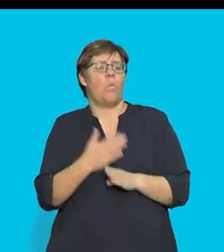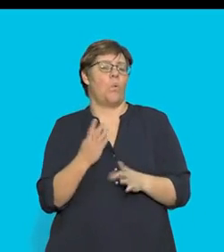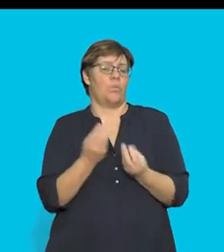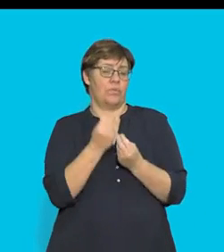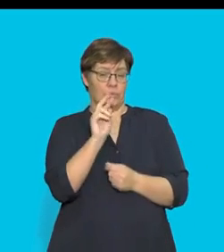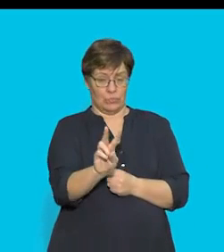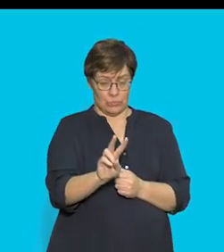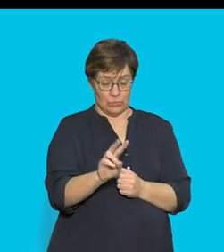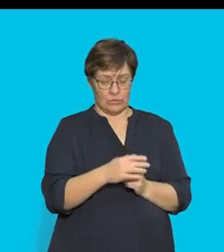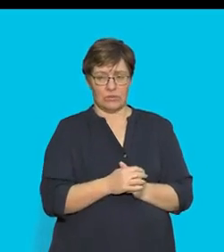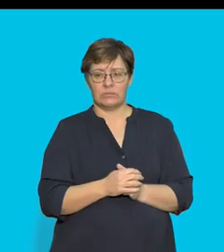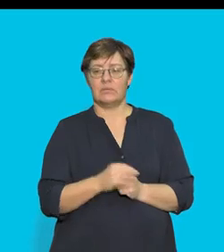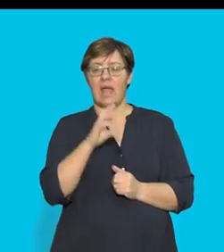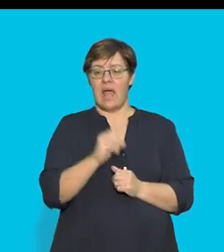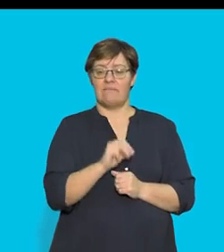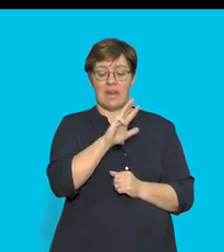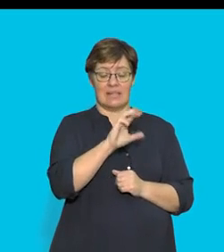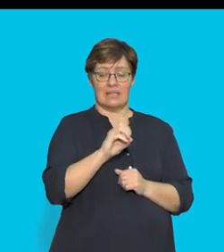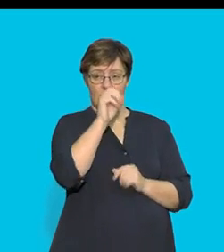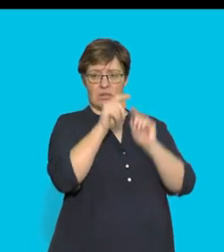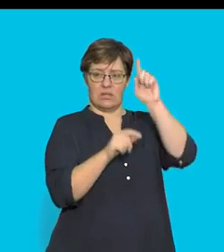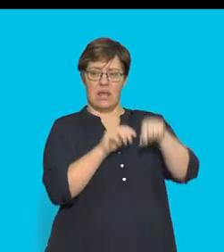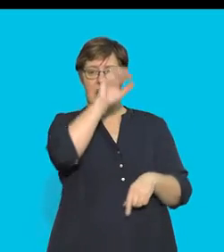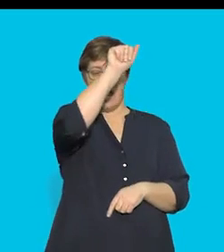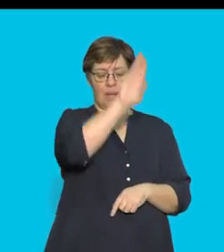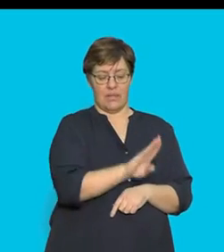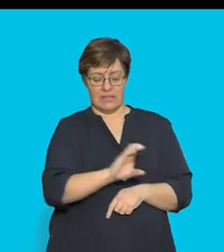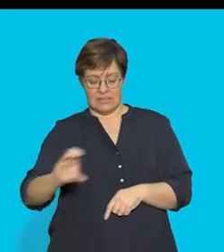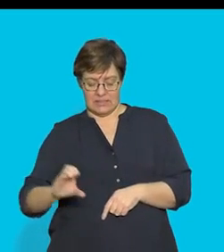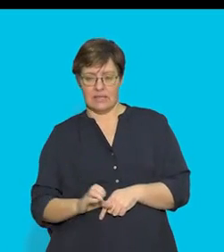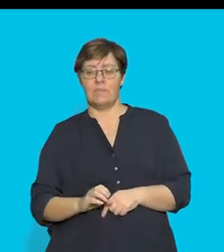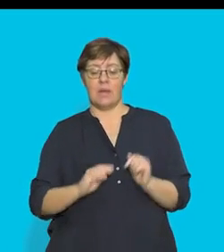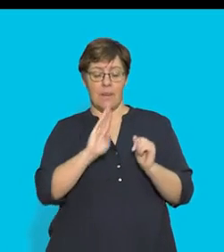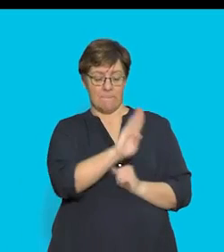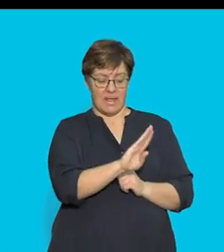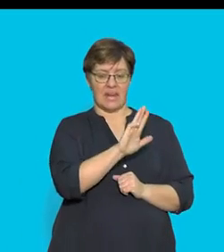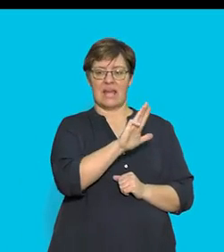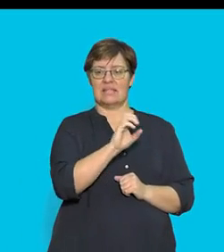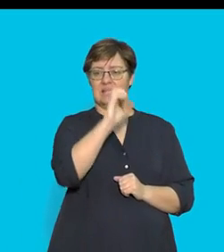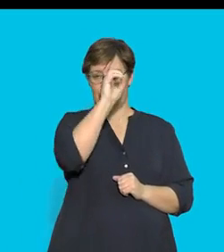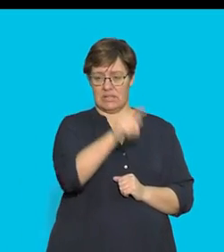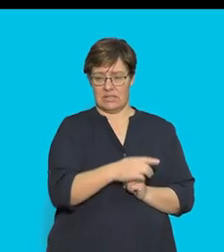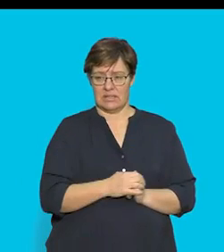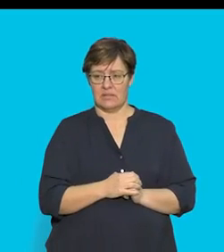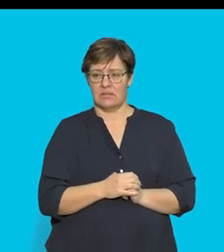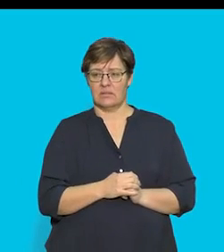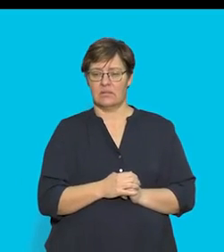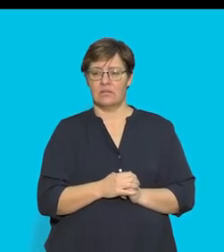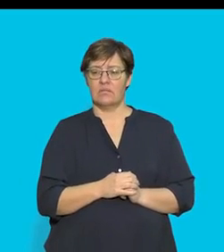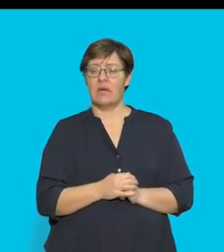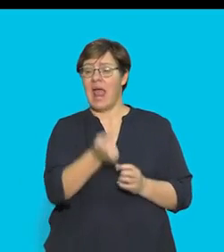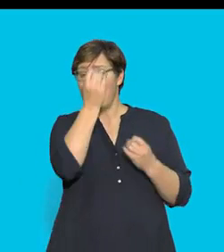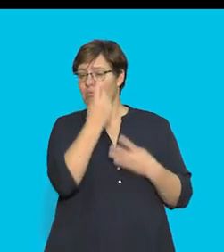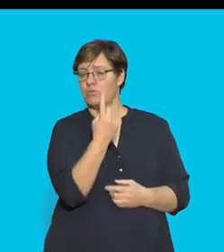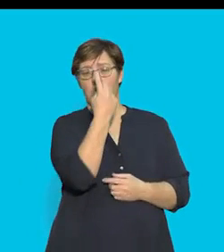have this right angle triangle, ABC, which is right angled at B, but we only have one bit of information. We only have